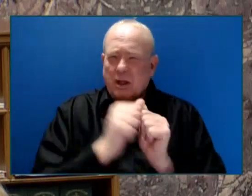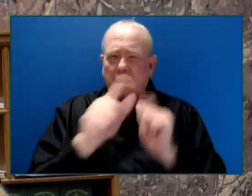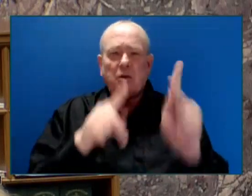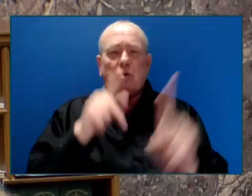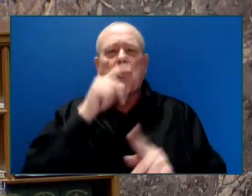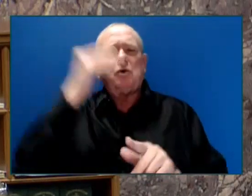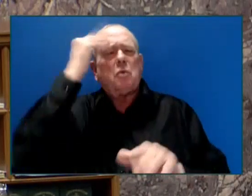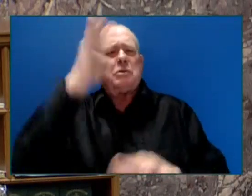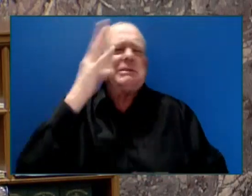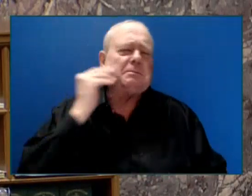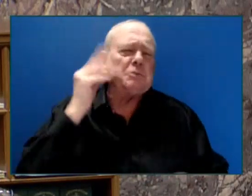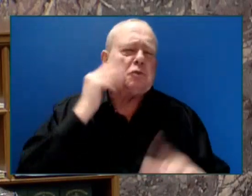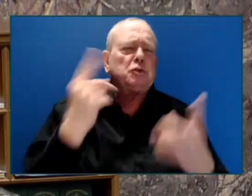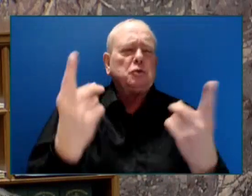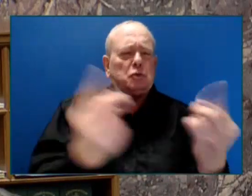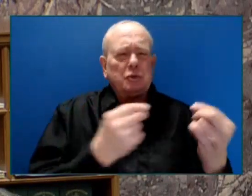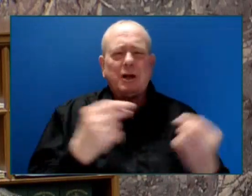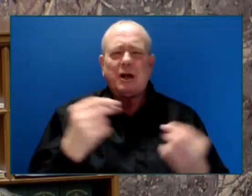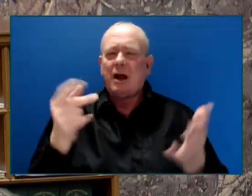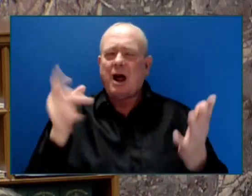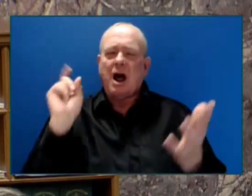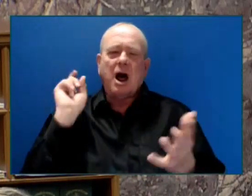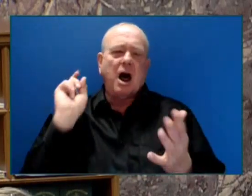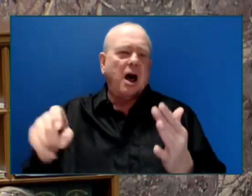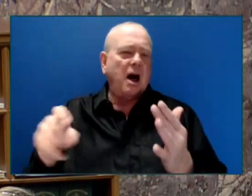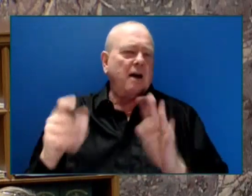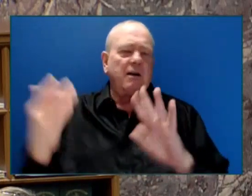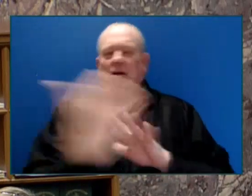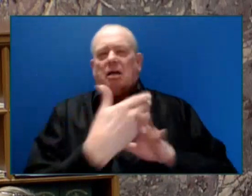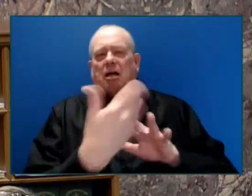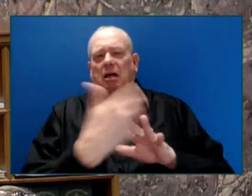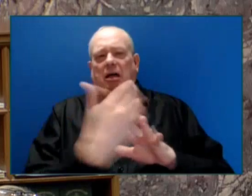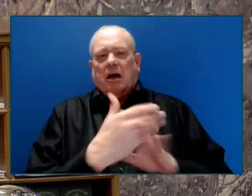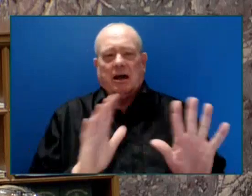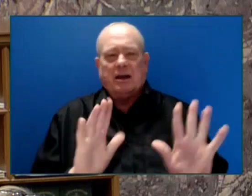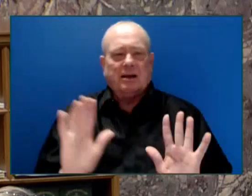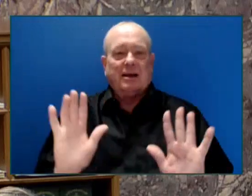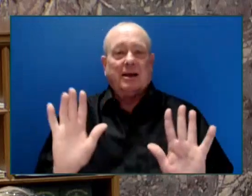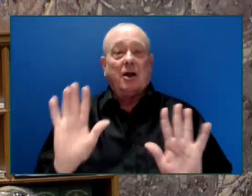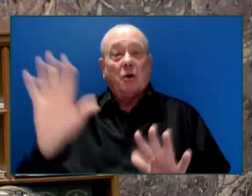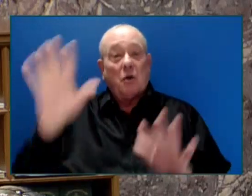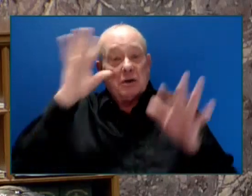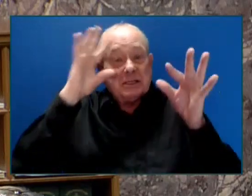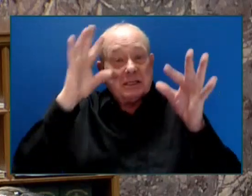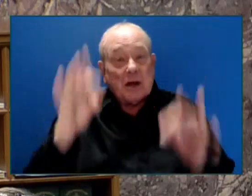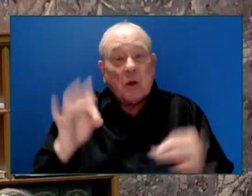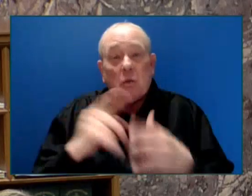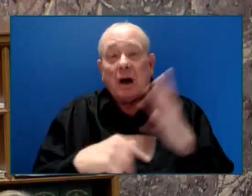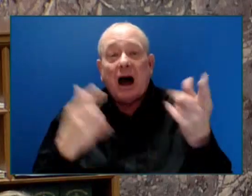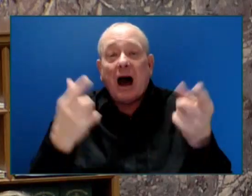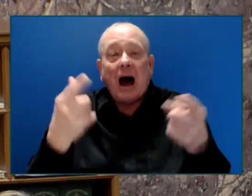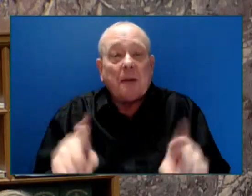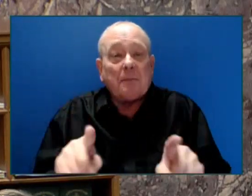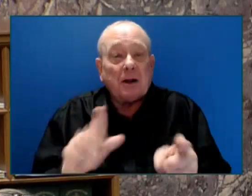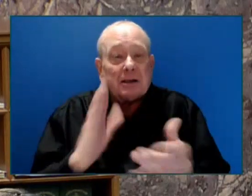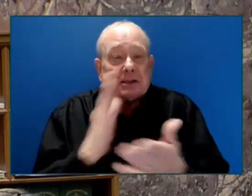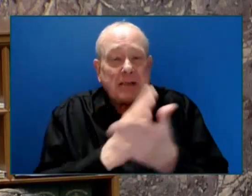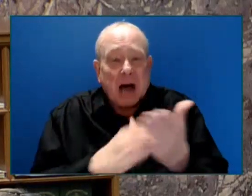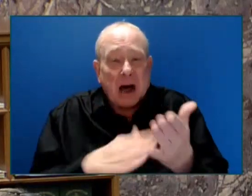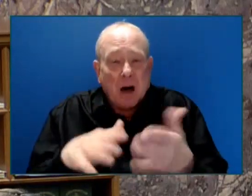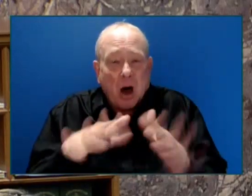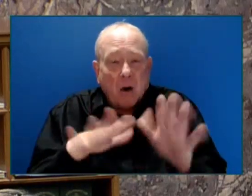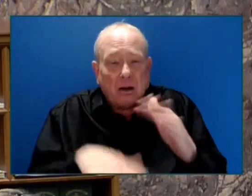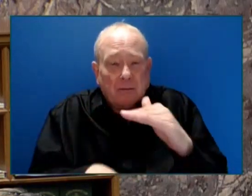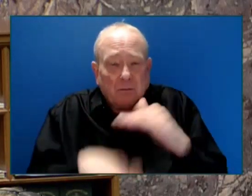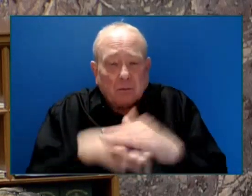Imagine, Mr. Speaker, what that's going to do to already overcrowded schools. For example, in a place like Surrey, where this government